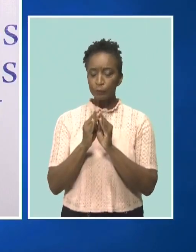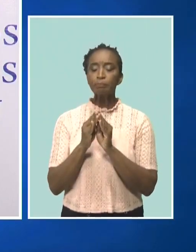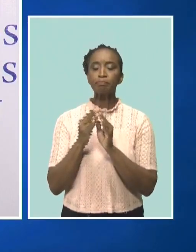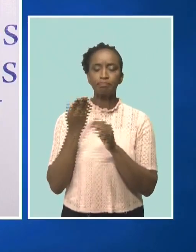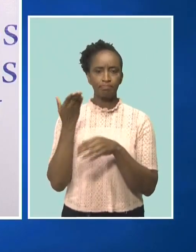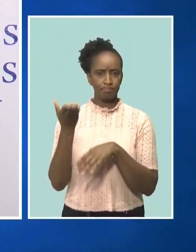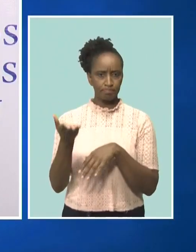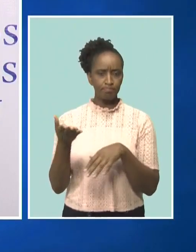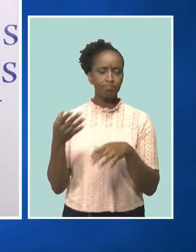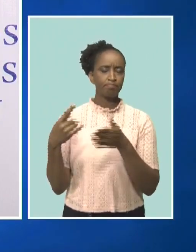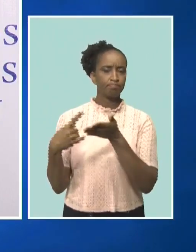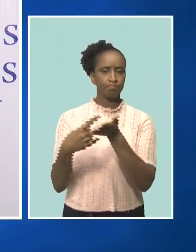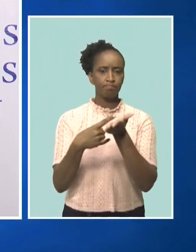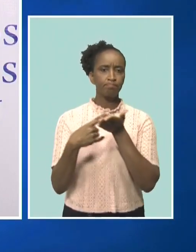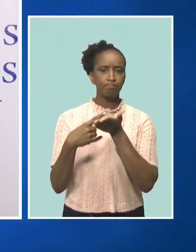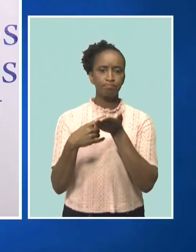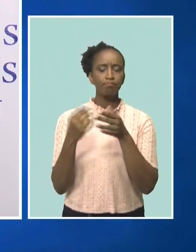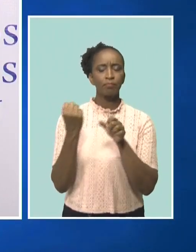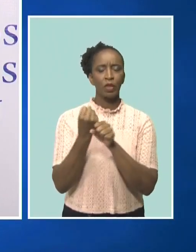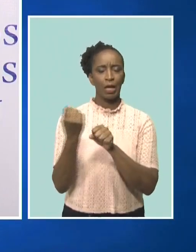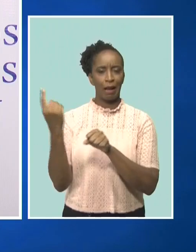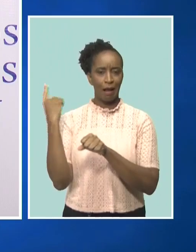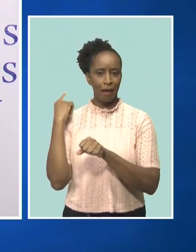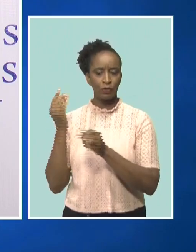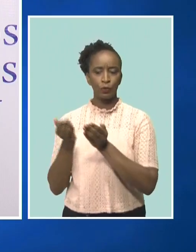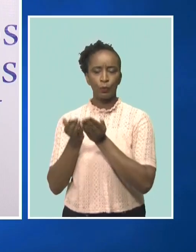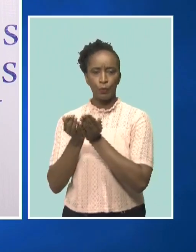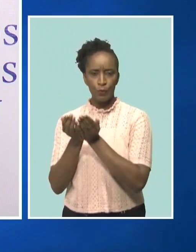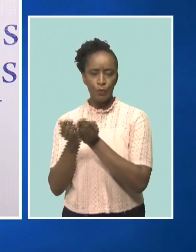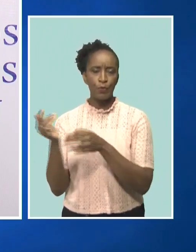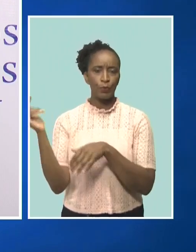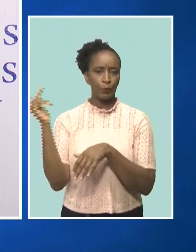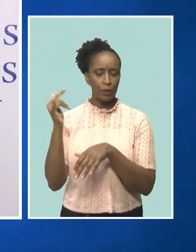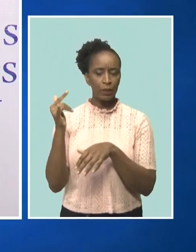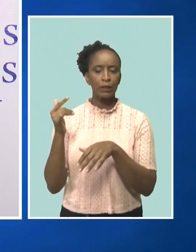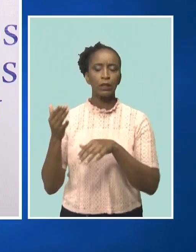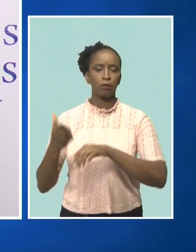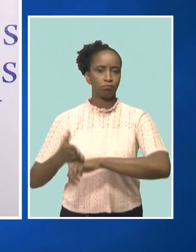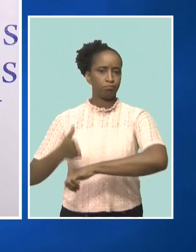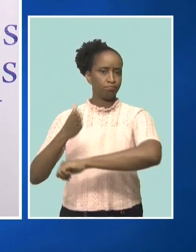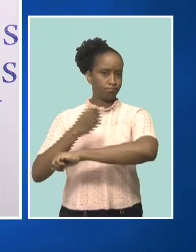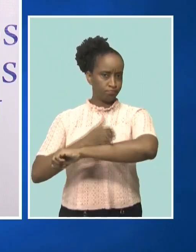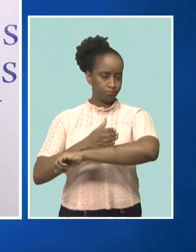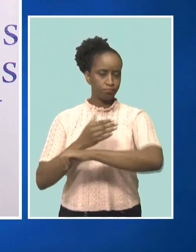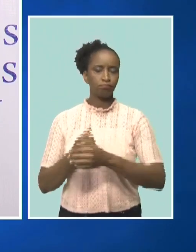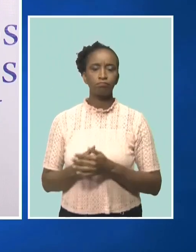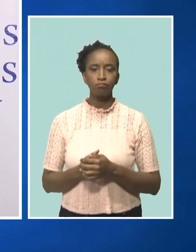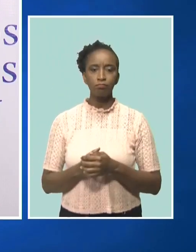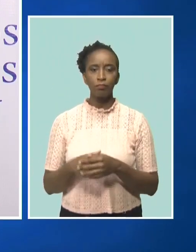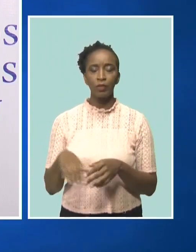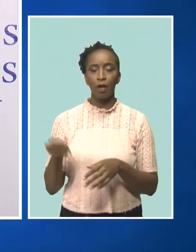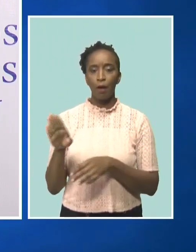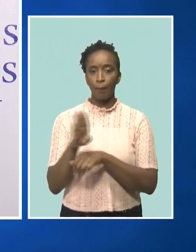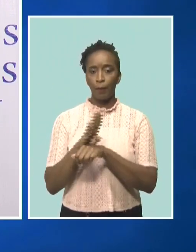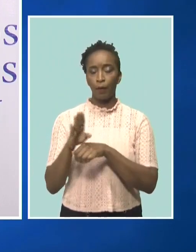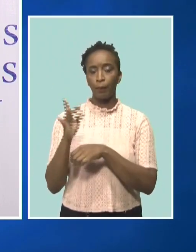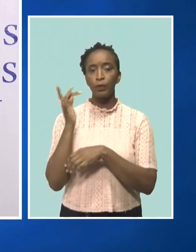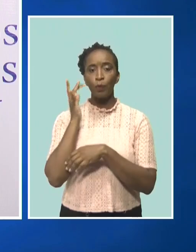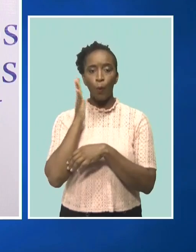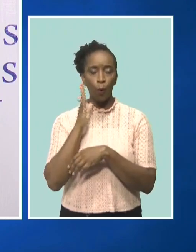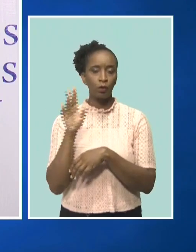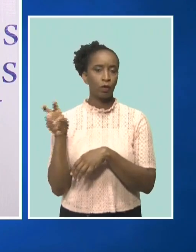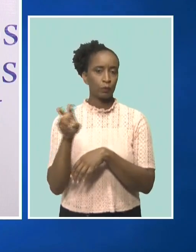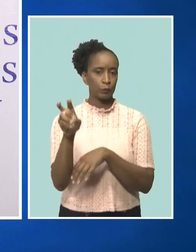both air and cruise tourism last year. This has been reported by Chairman of the Barbados Hotel and Tourism